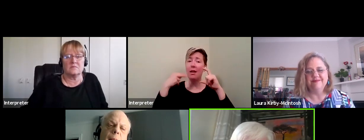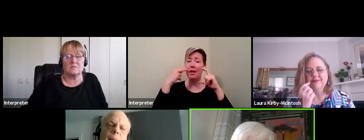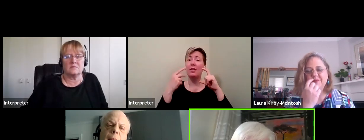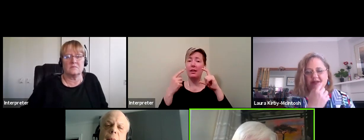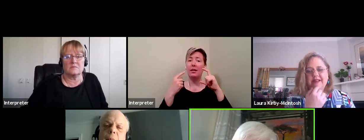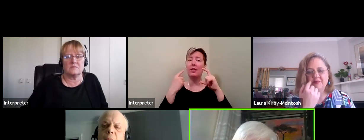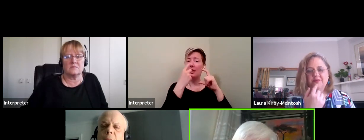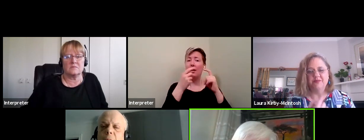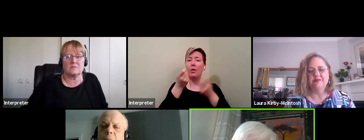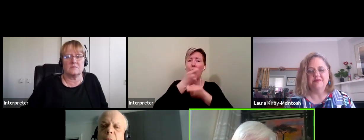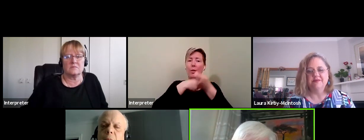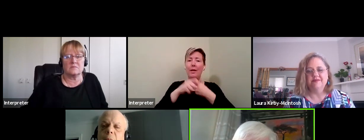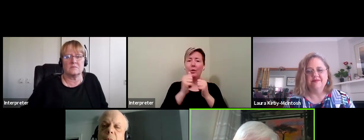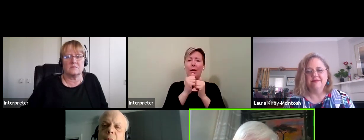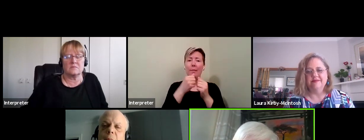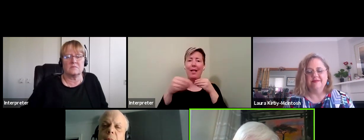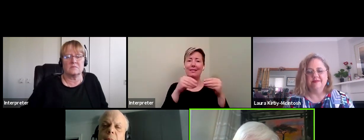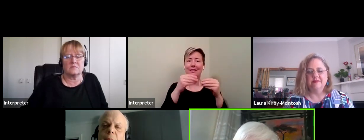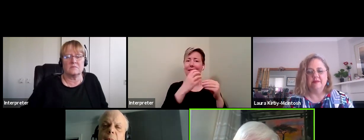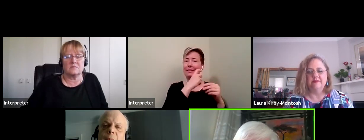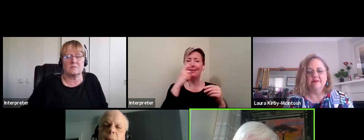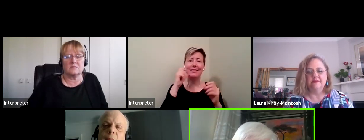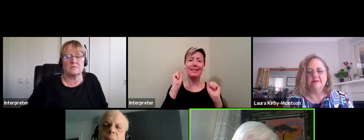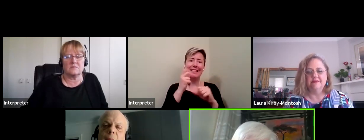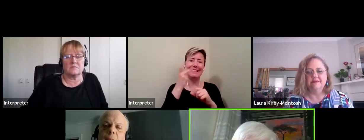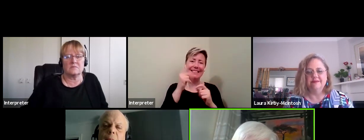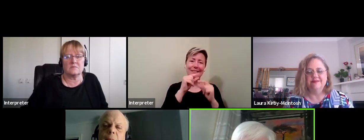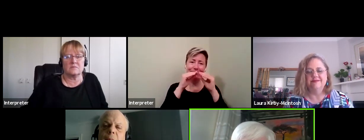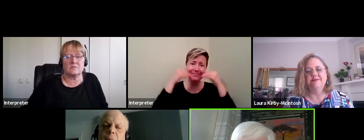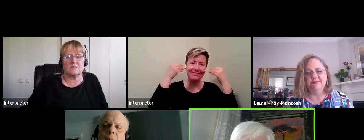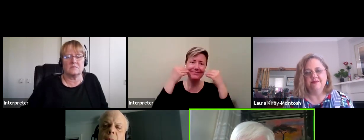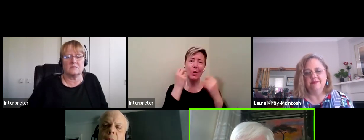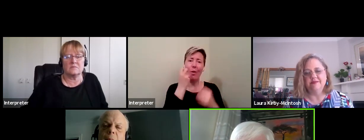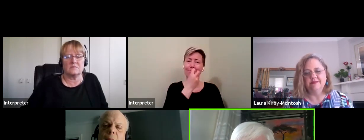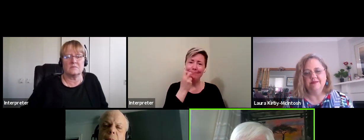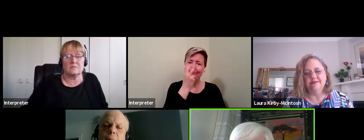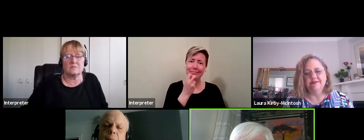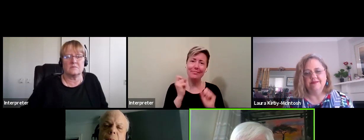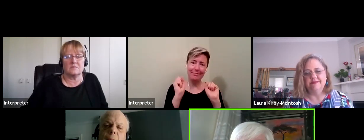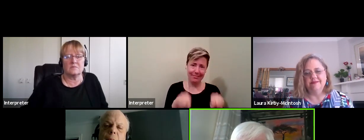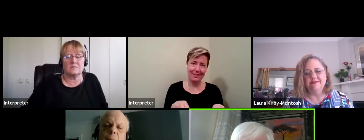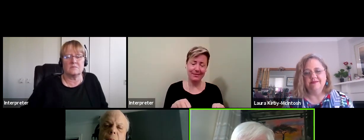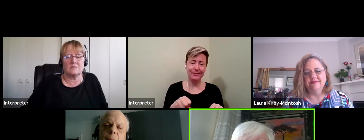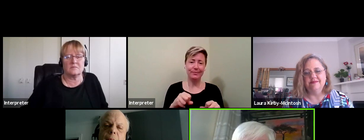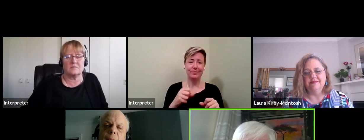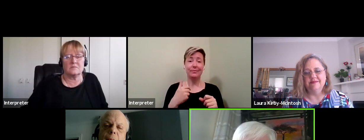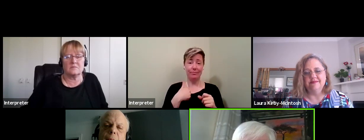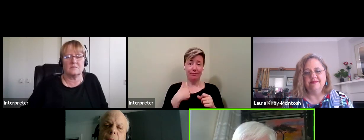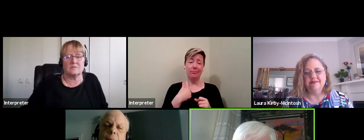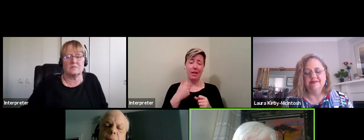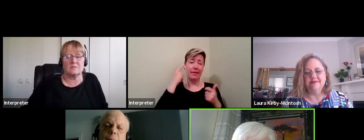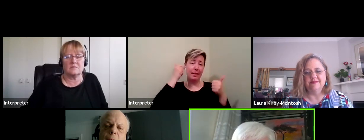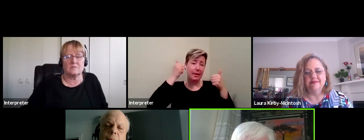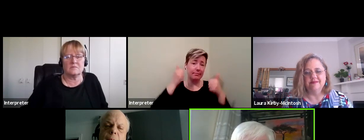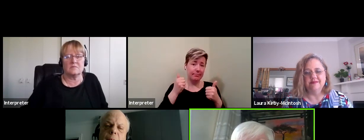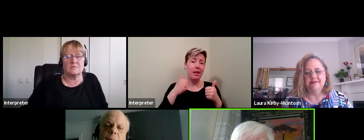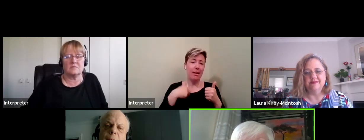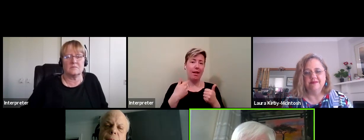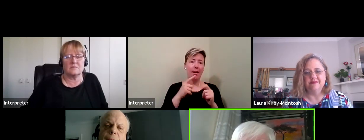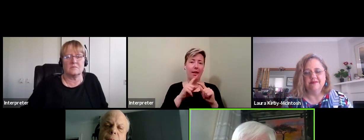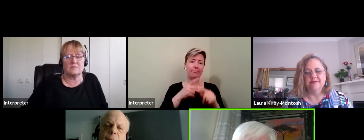the mouth and replacing that with plastic so that you can see the smile or see the lips moving. I'm a little bit hard of hearing and I often rely on lip